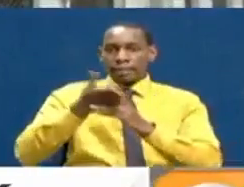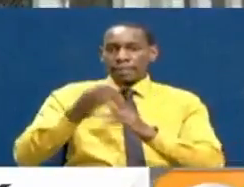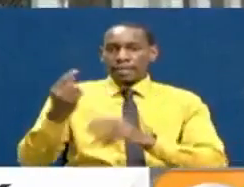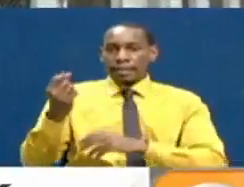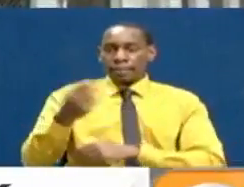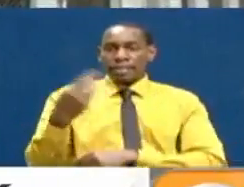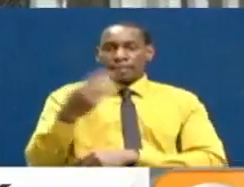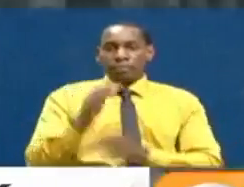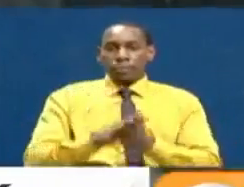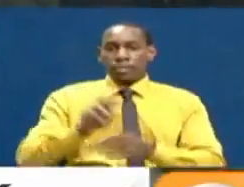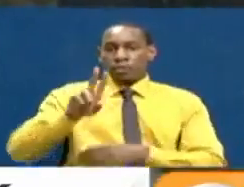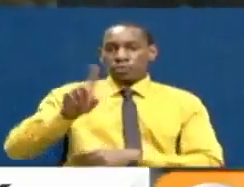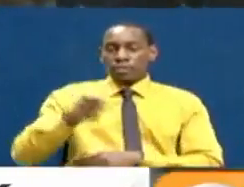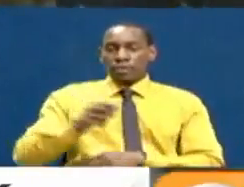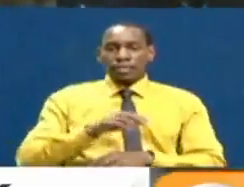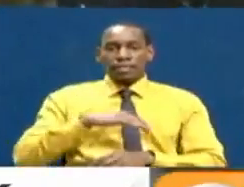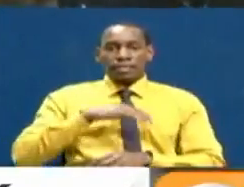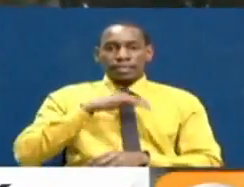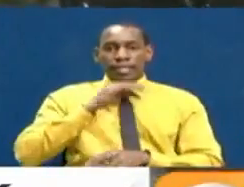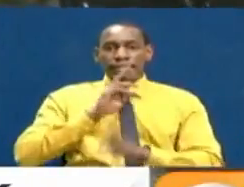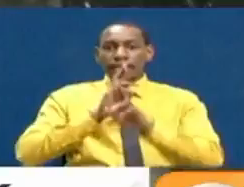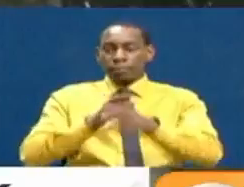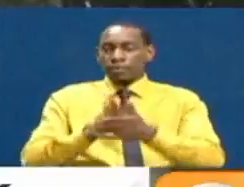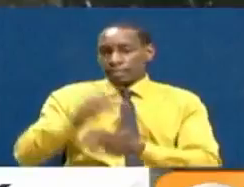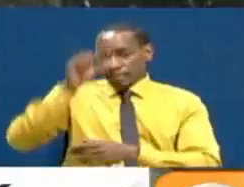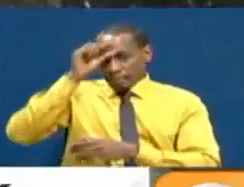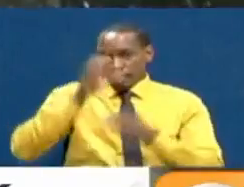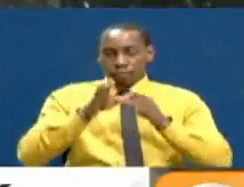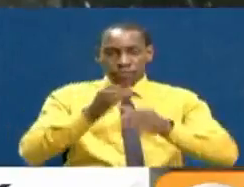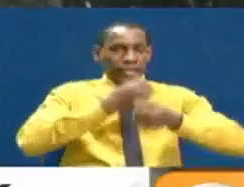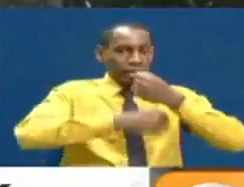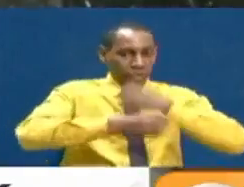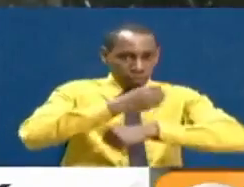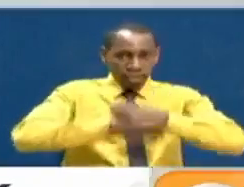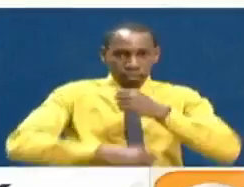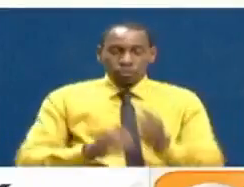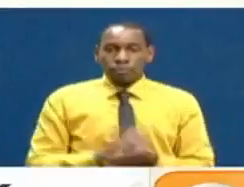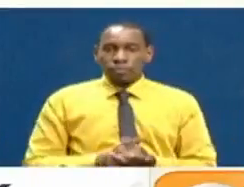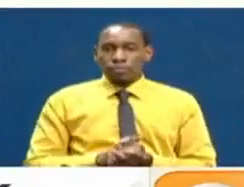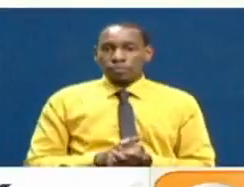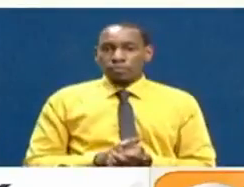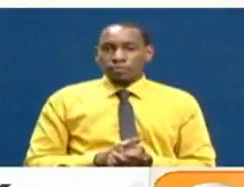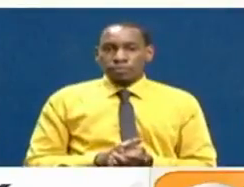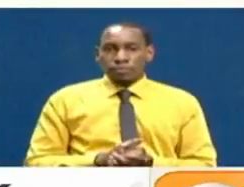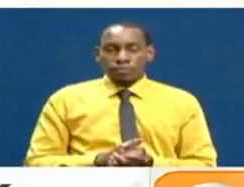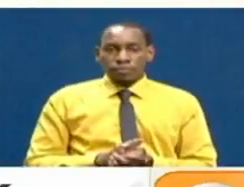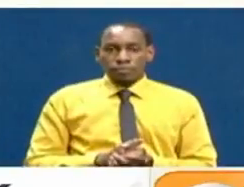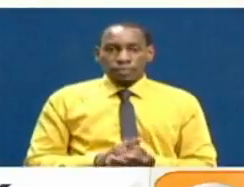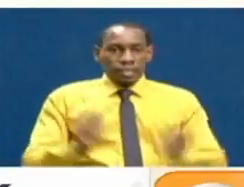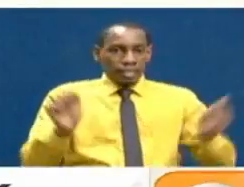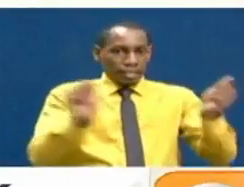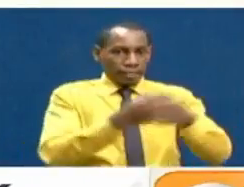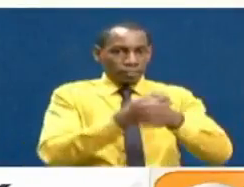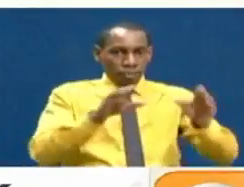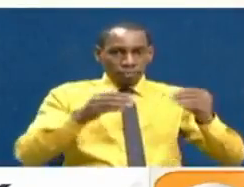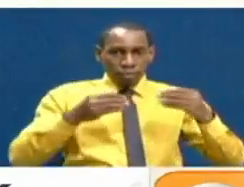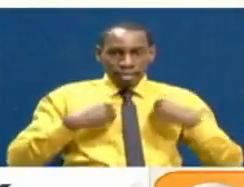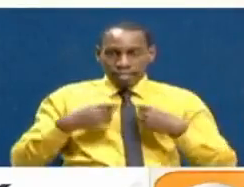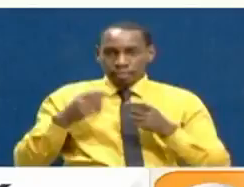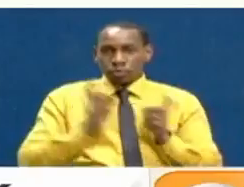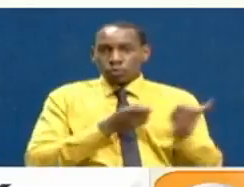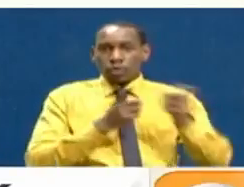deaths being recorded. The government was forced to take drastic measures. You're not allowed to move